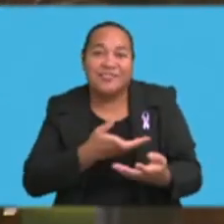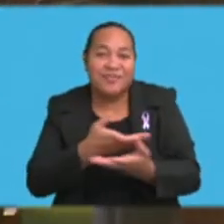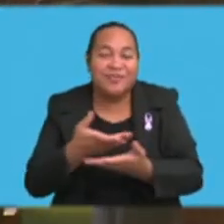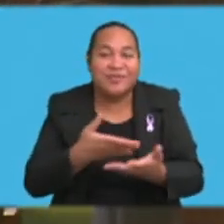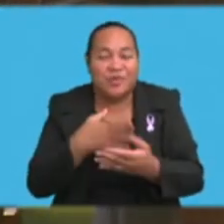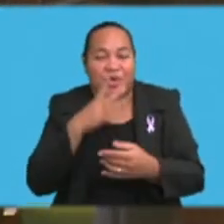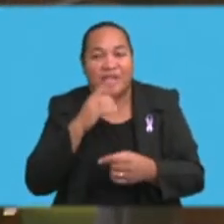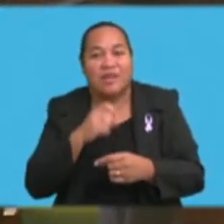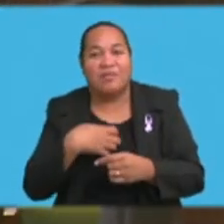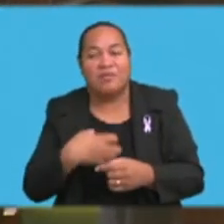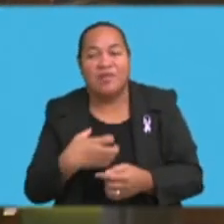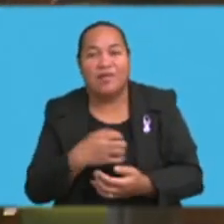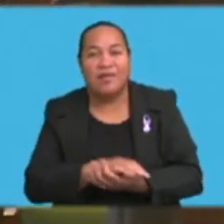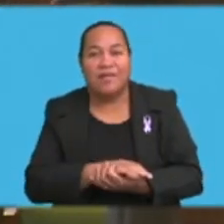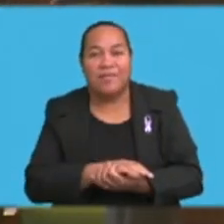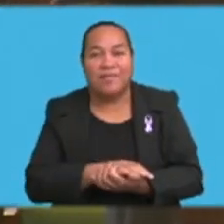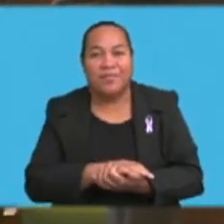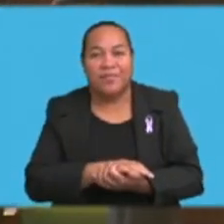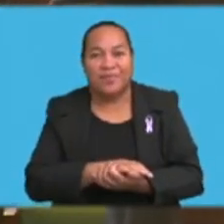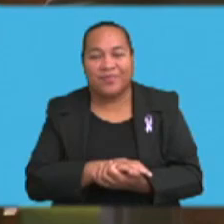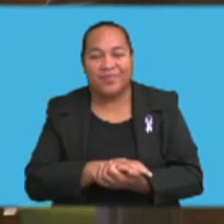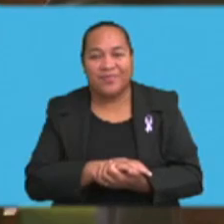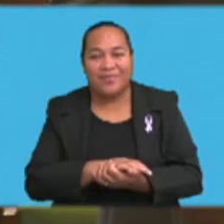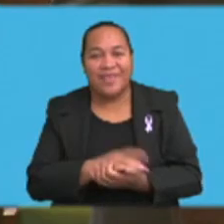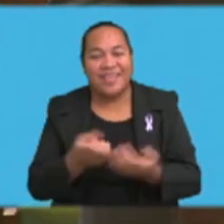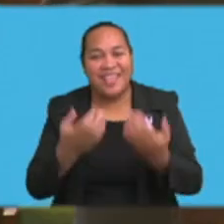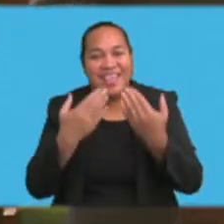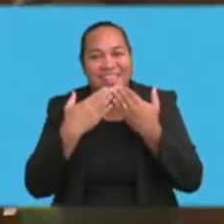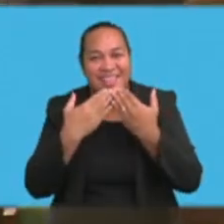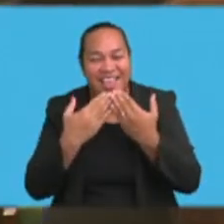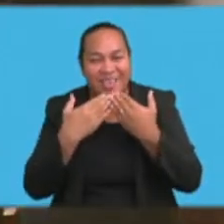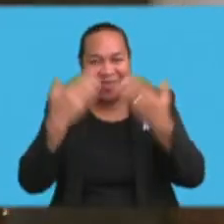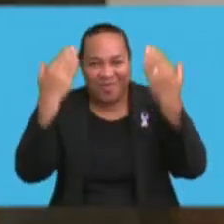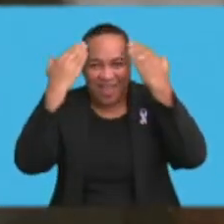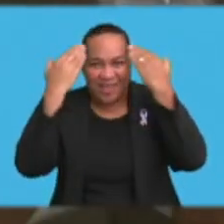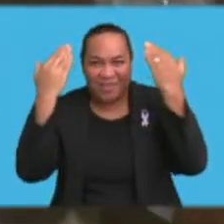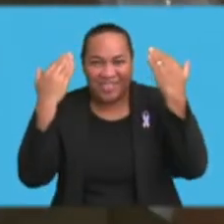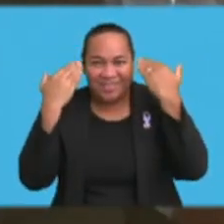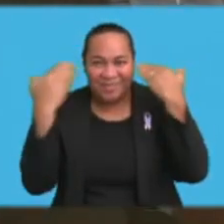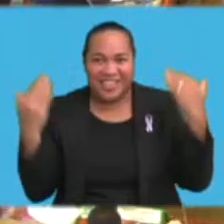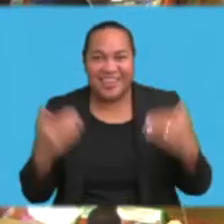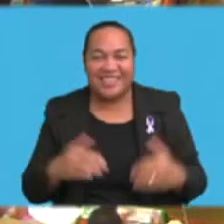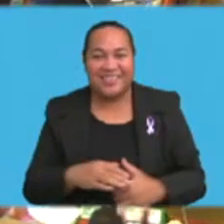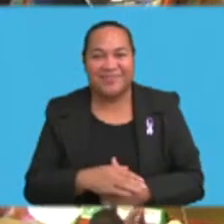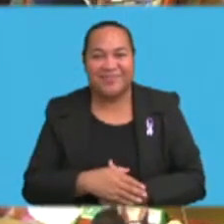in the communities that we interface with. Thank you, Madam Speaker.